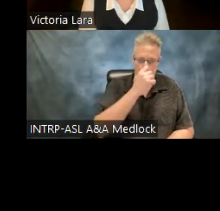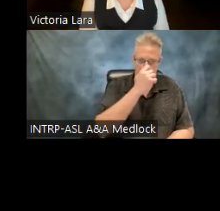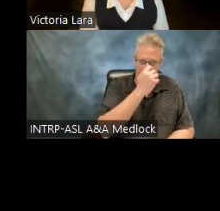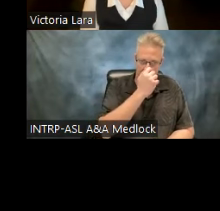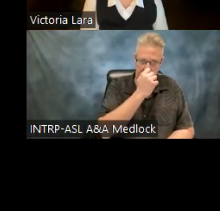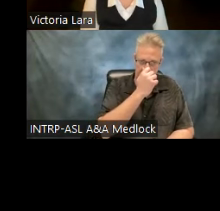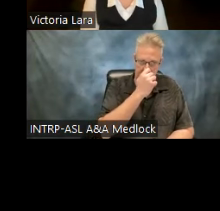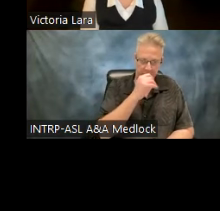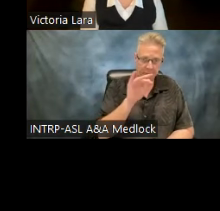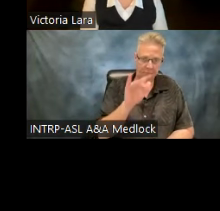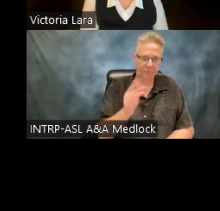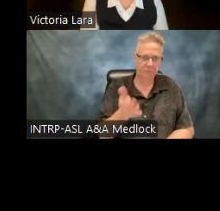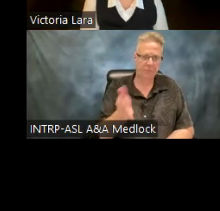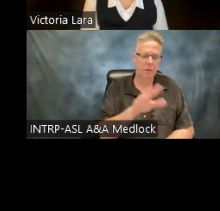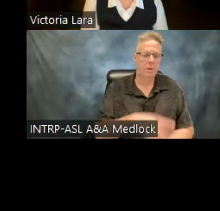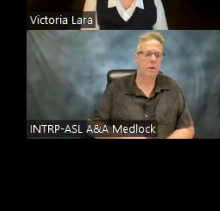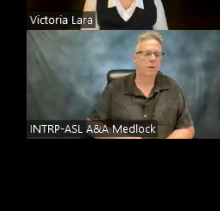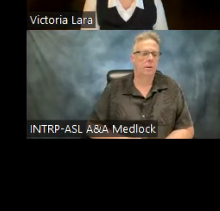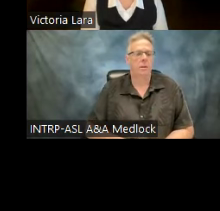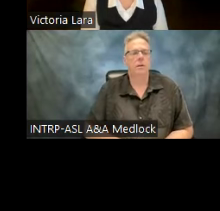Next page, please.